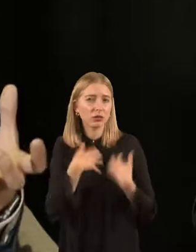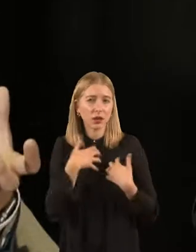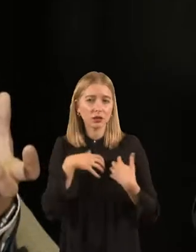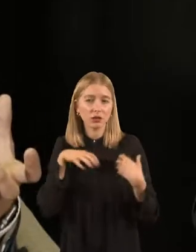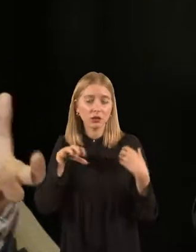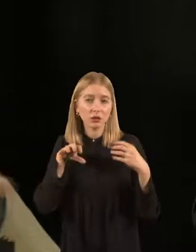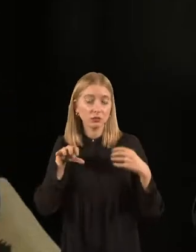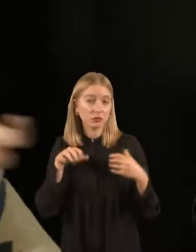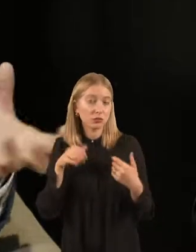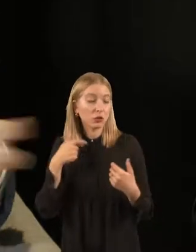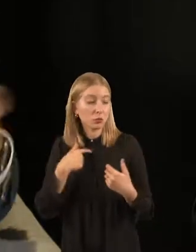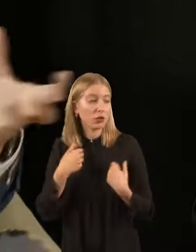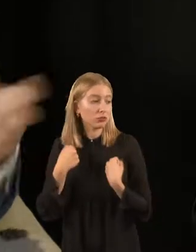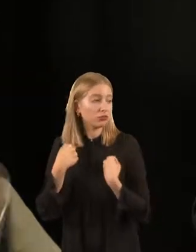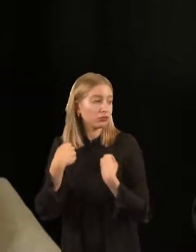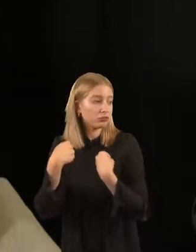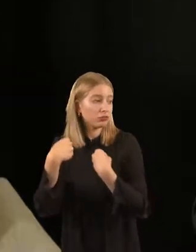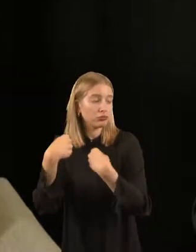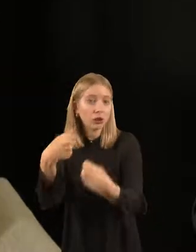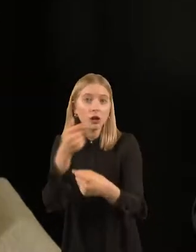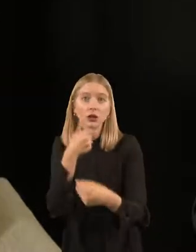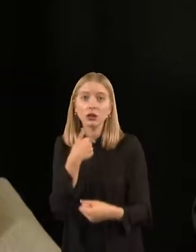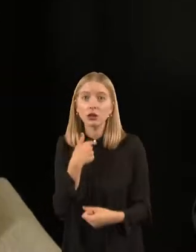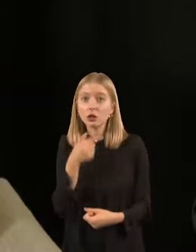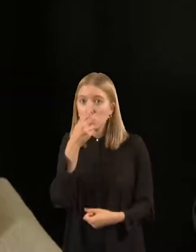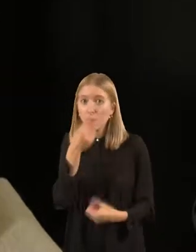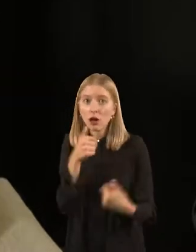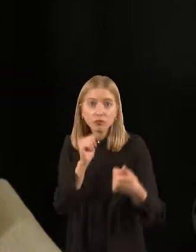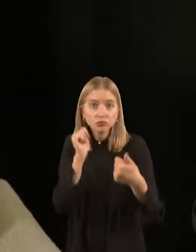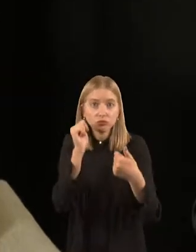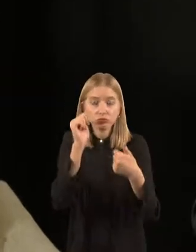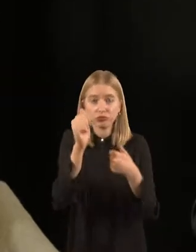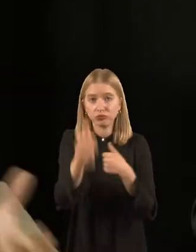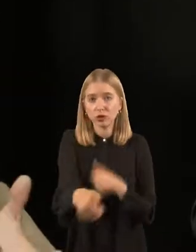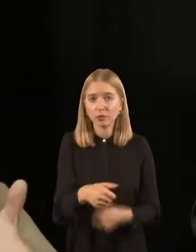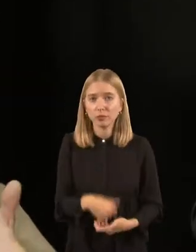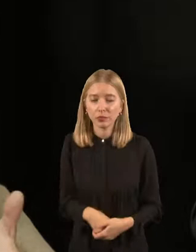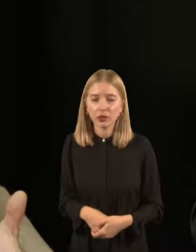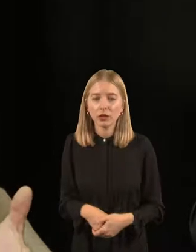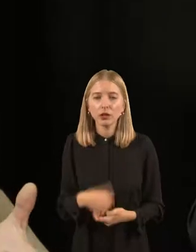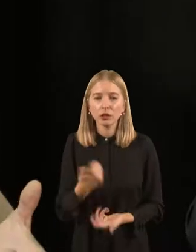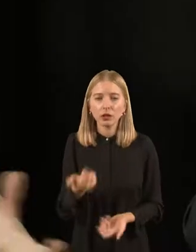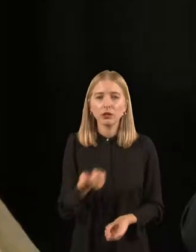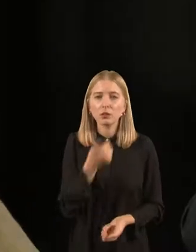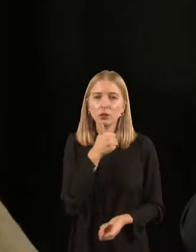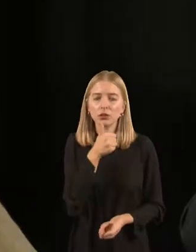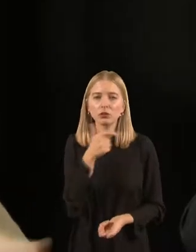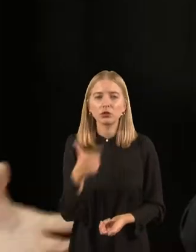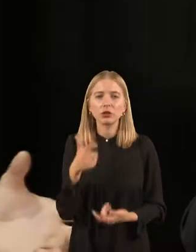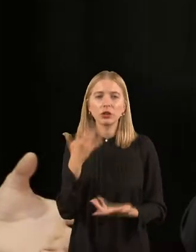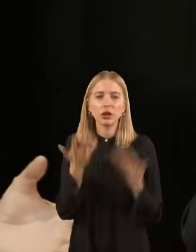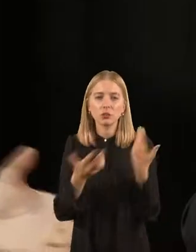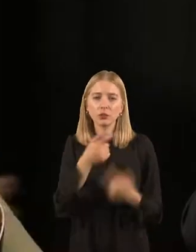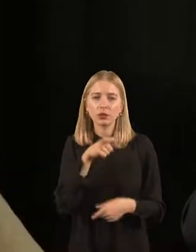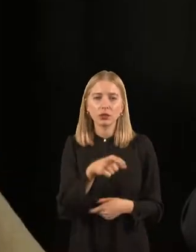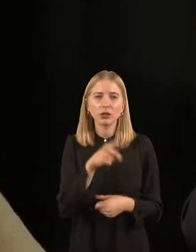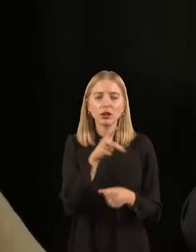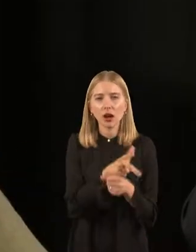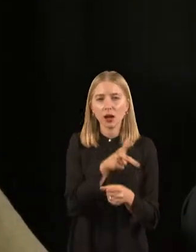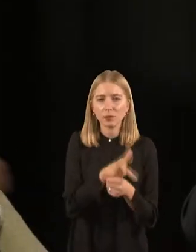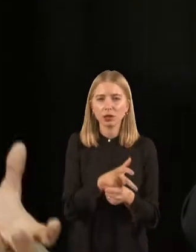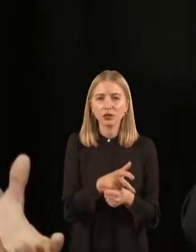a right turn. For example, I travel those buses every morning and I see the obstacles that they are facing.